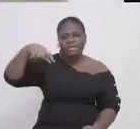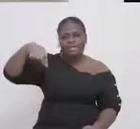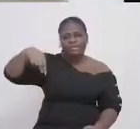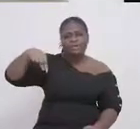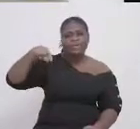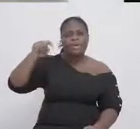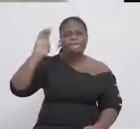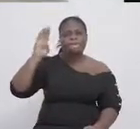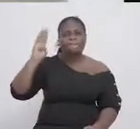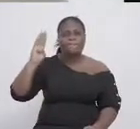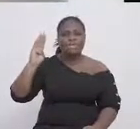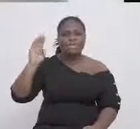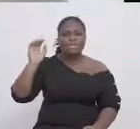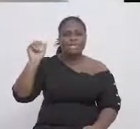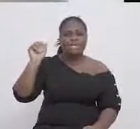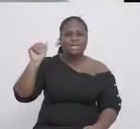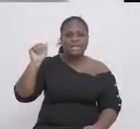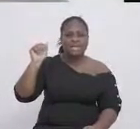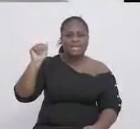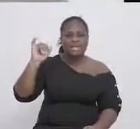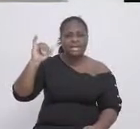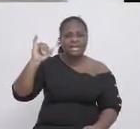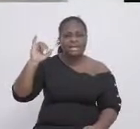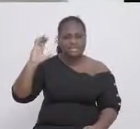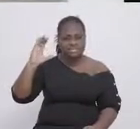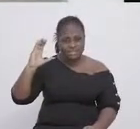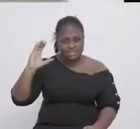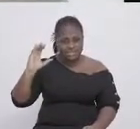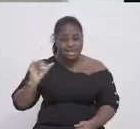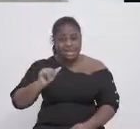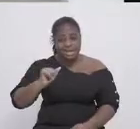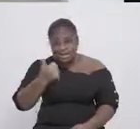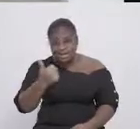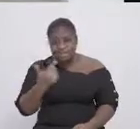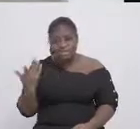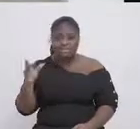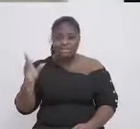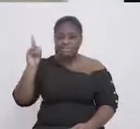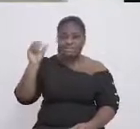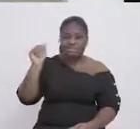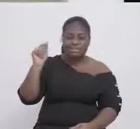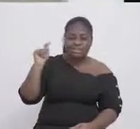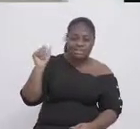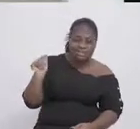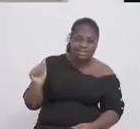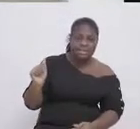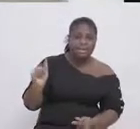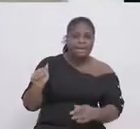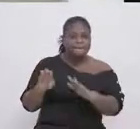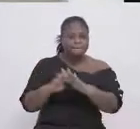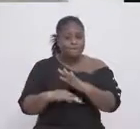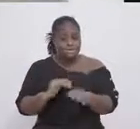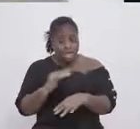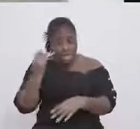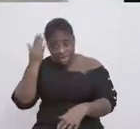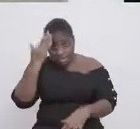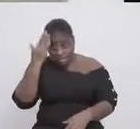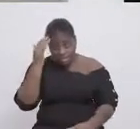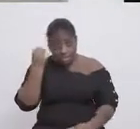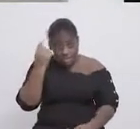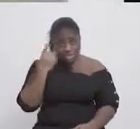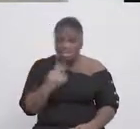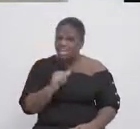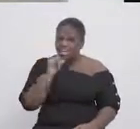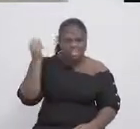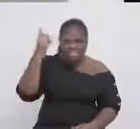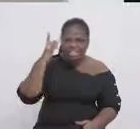QBAIC. I don't know what that means. Others in the syllabus are database, HTML, and spreadsheet. I'm sure you guys understand this. I don't understand what he's